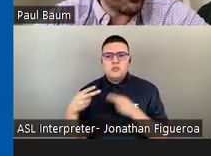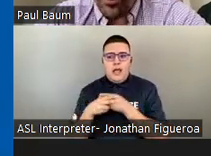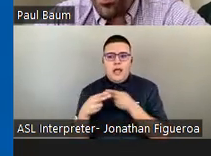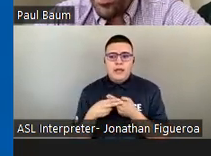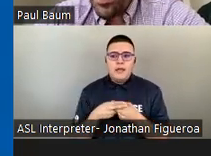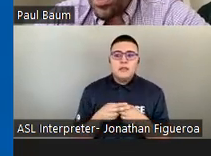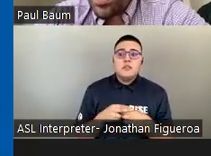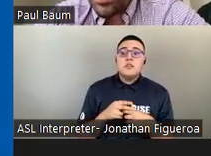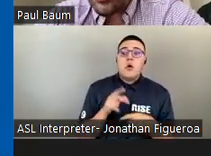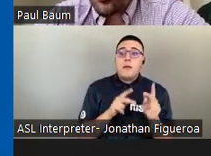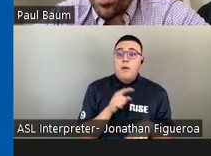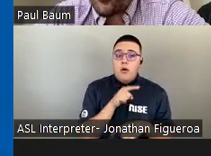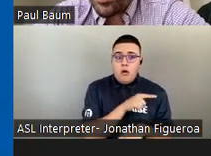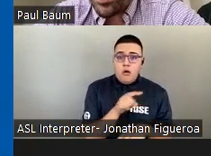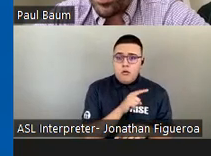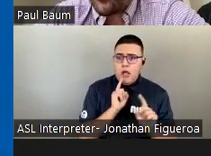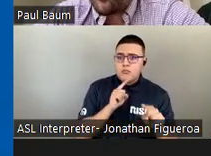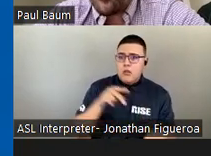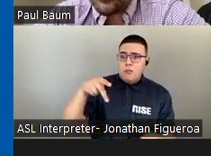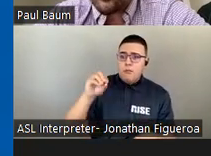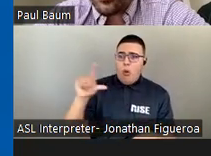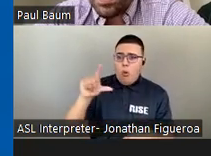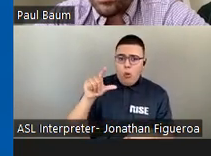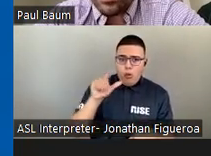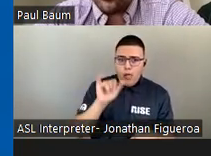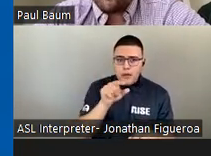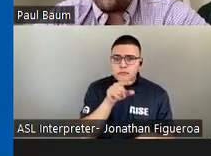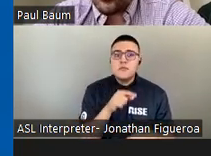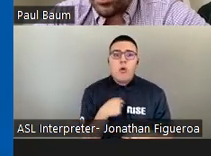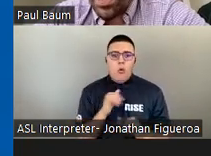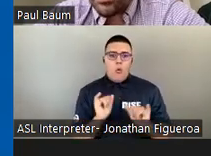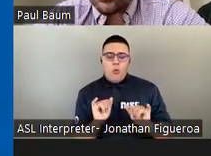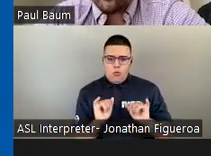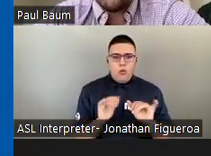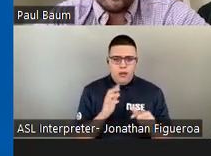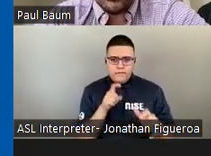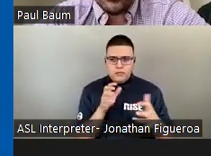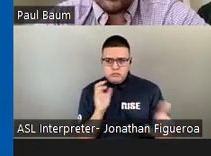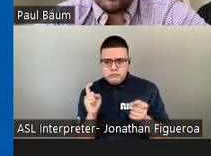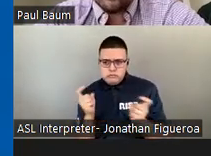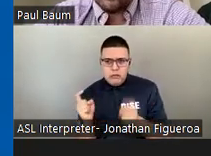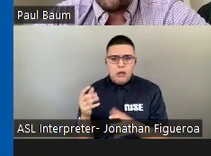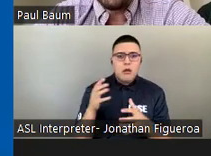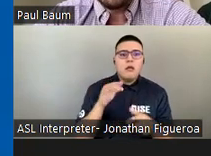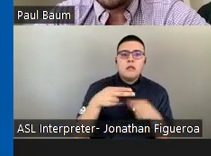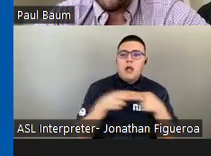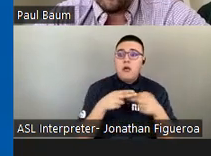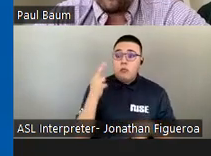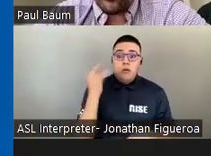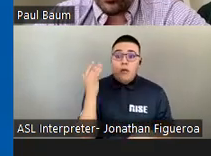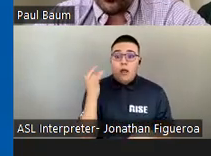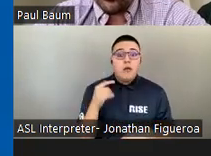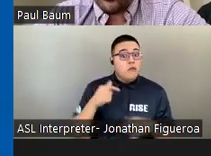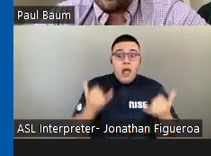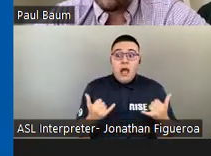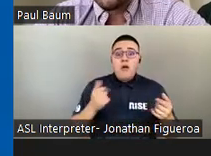to the poll and as Rob was presenting, because, and the reason is, this is